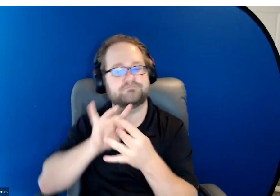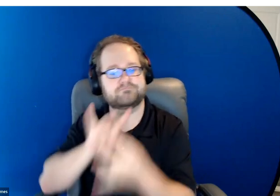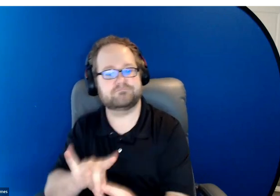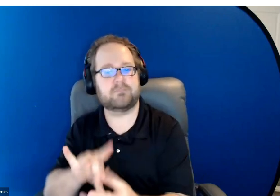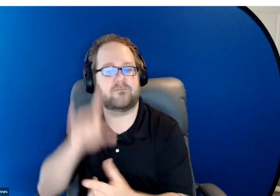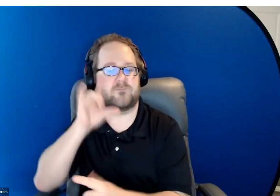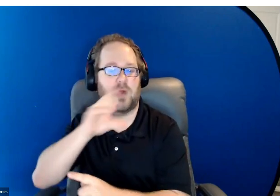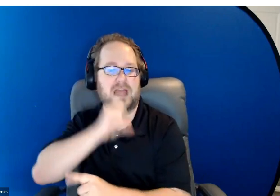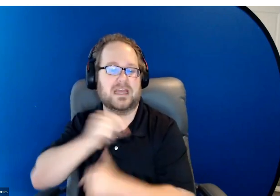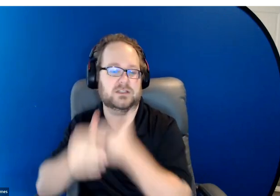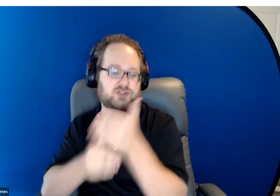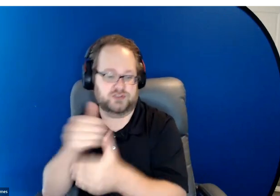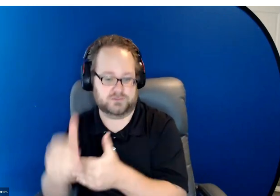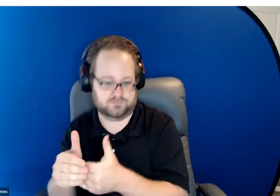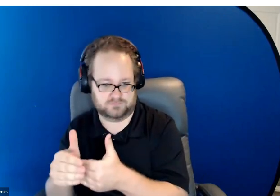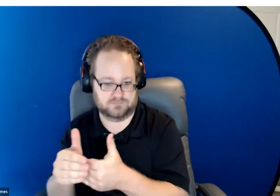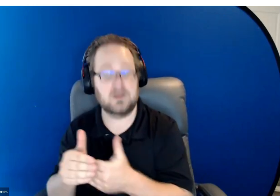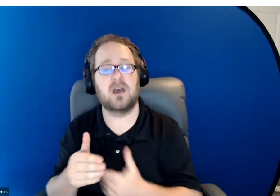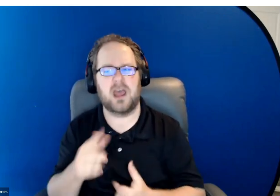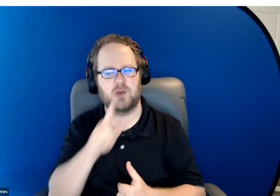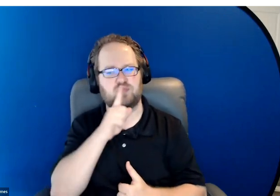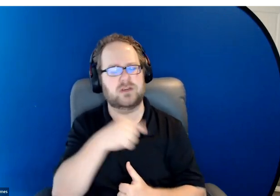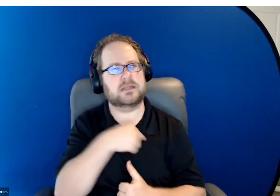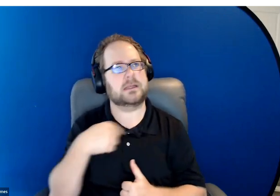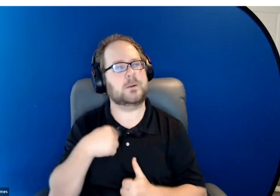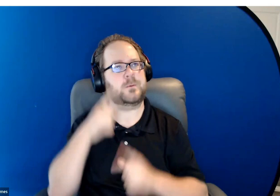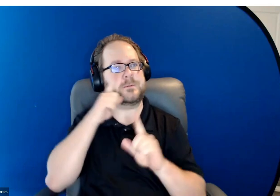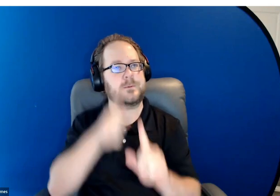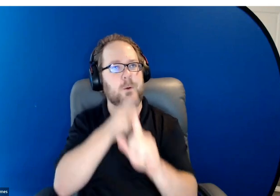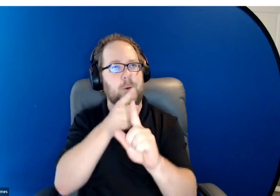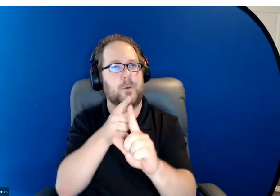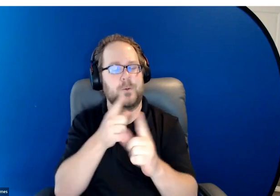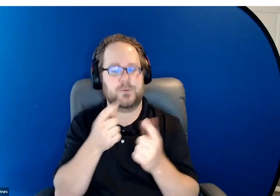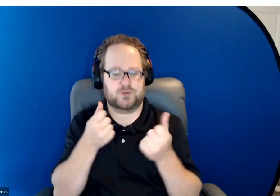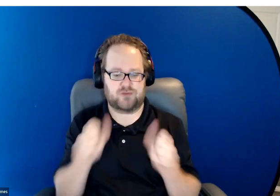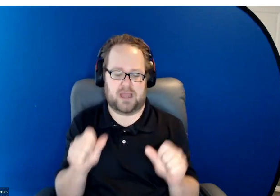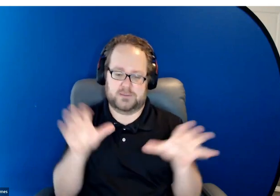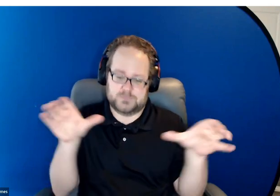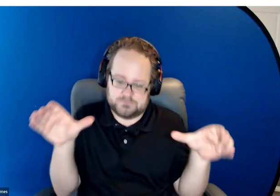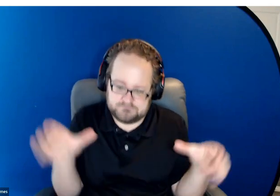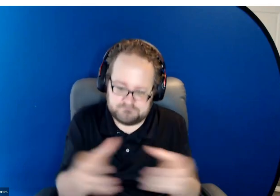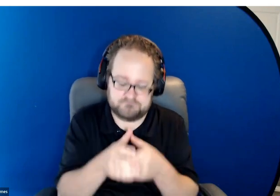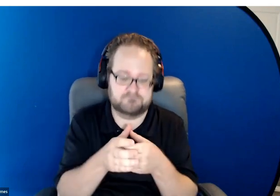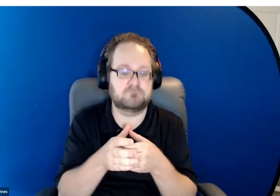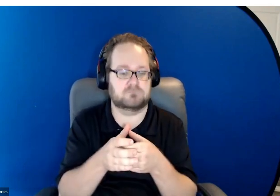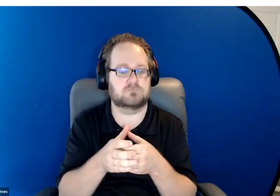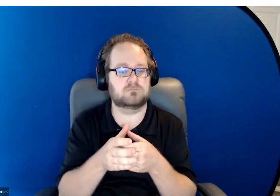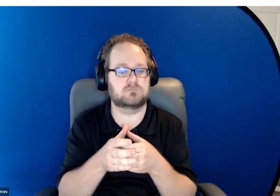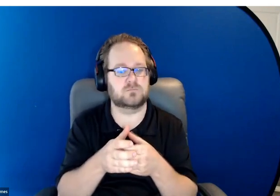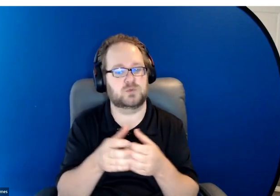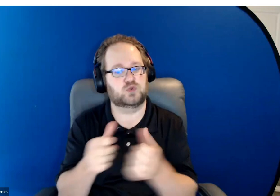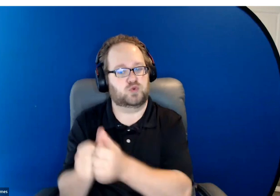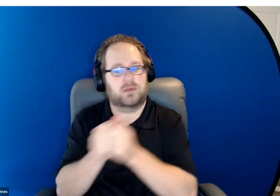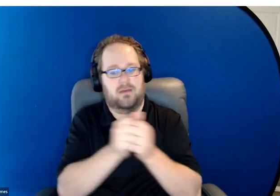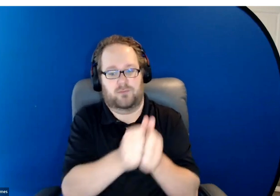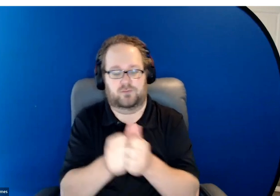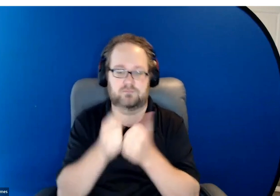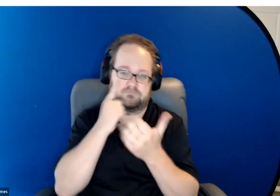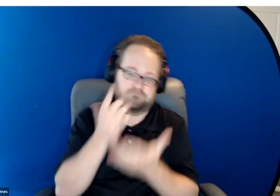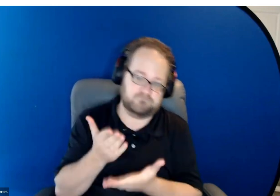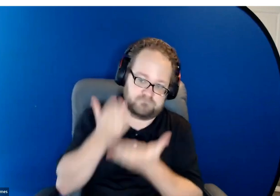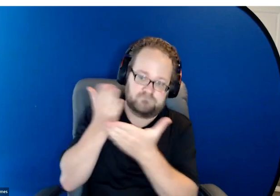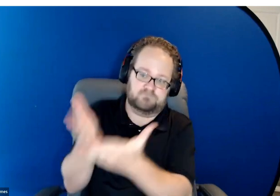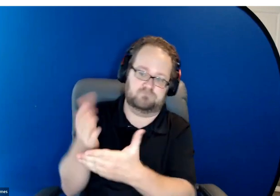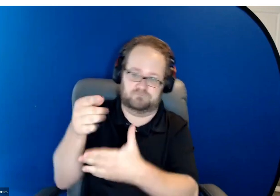voice, the ICC has been able to articulate how the federal government and the broader society as a whole can